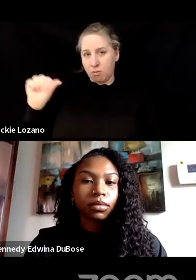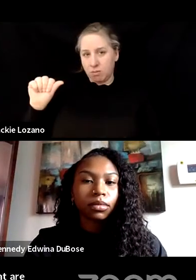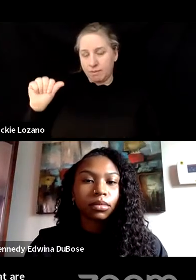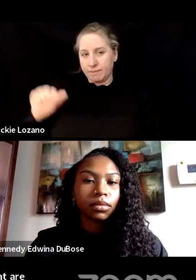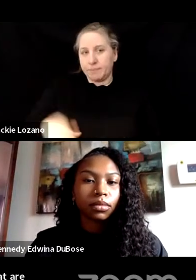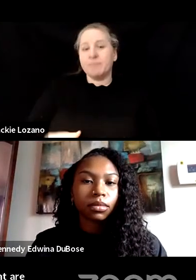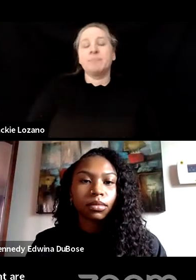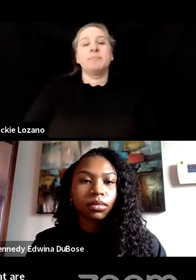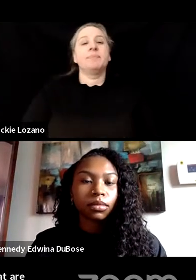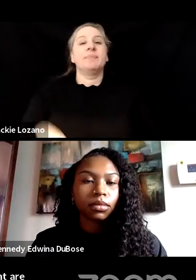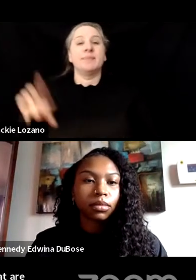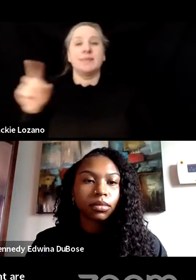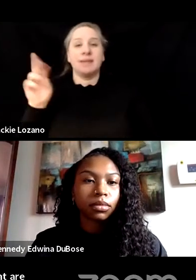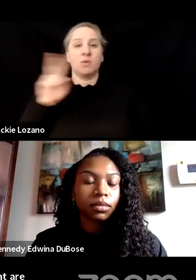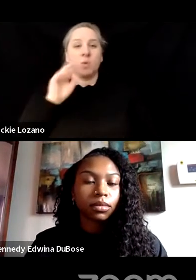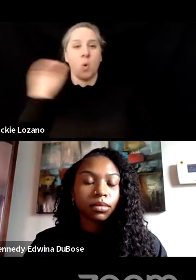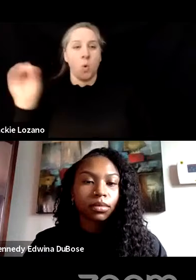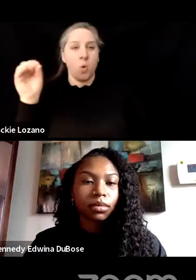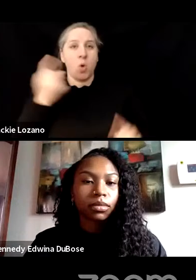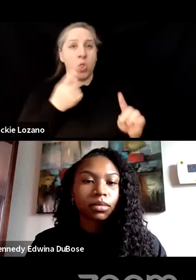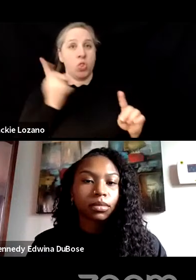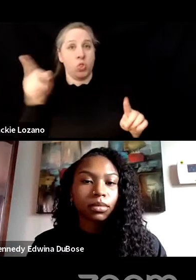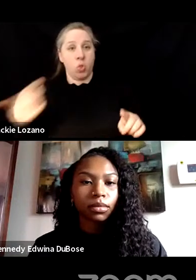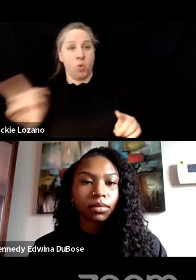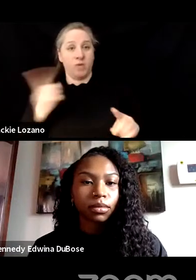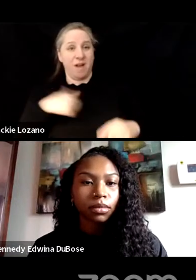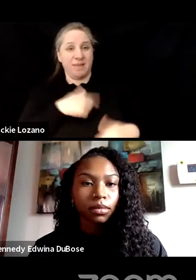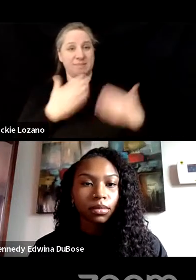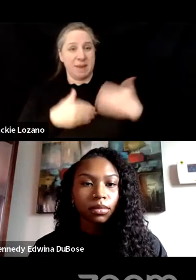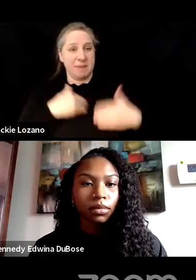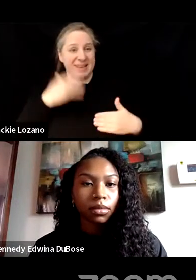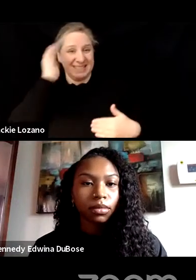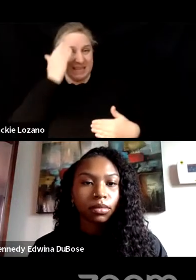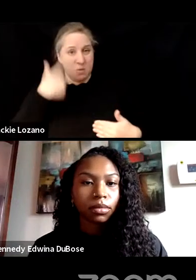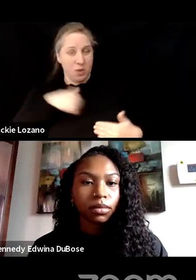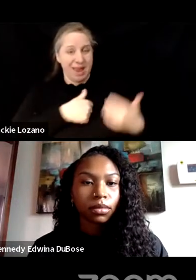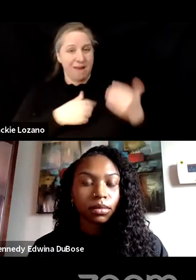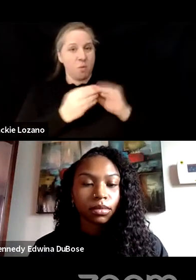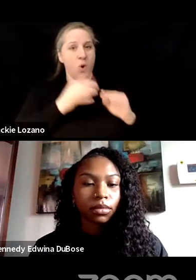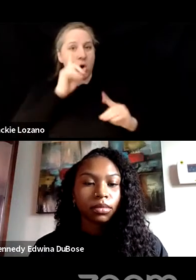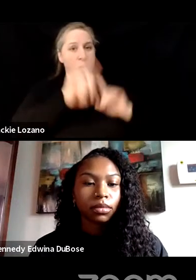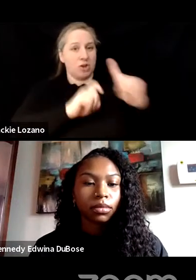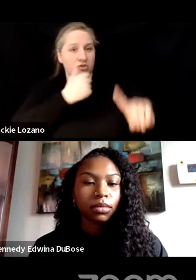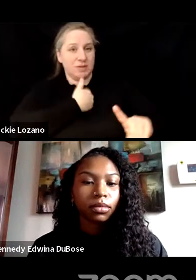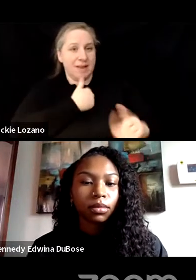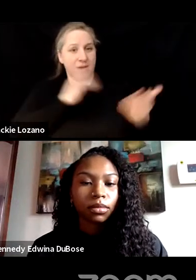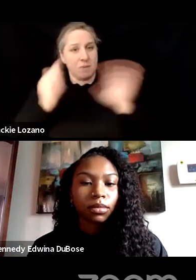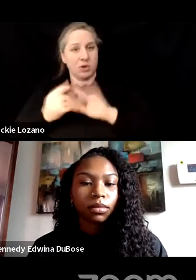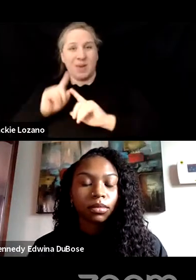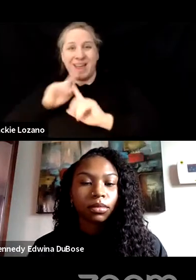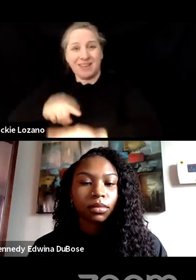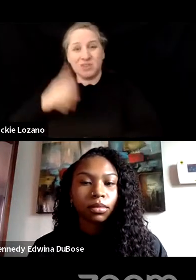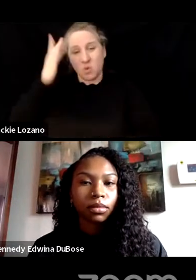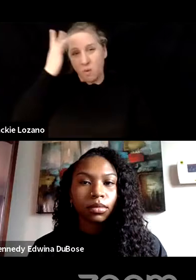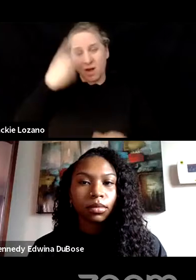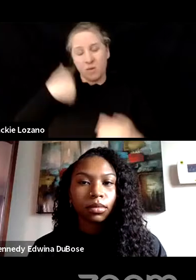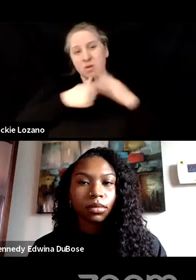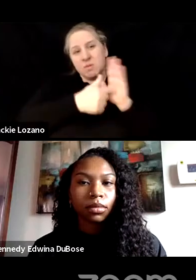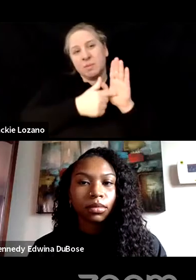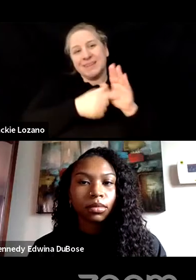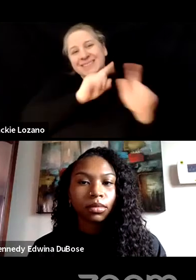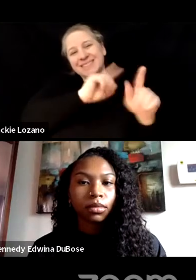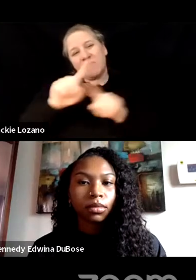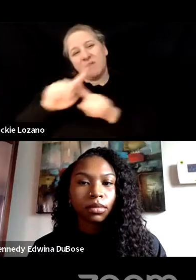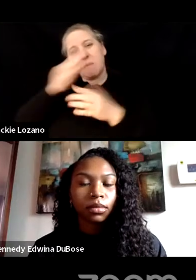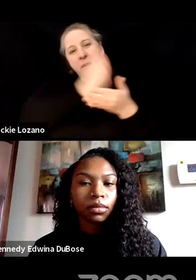on this panel may seem as though we have more questions ourselves than answers, because we represent certain facets of this